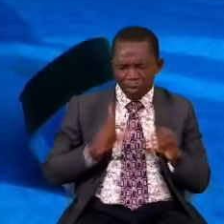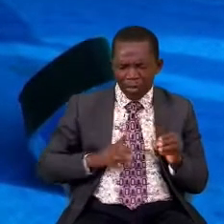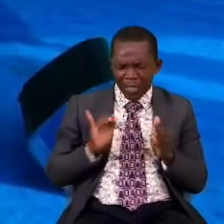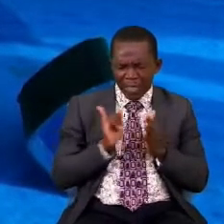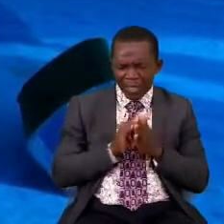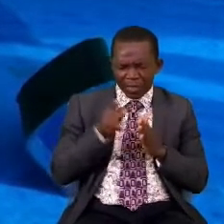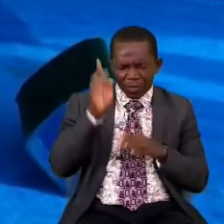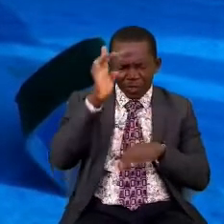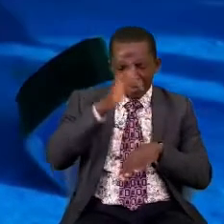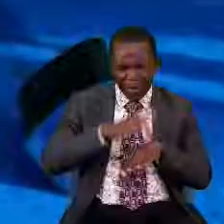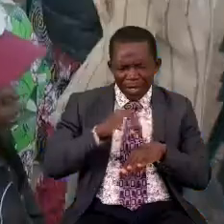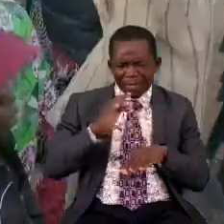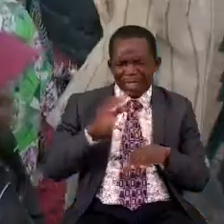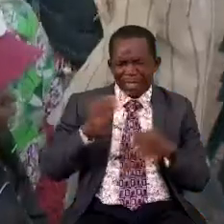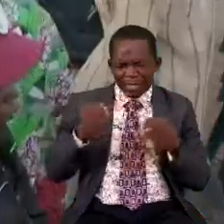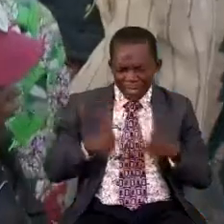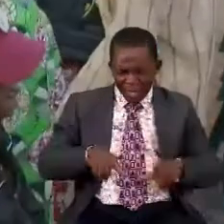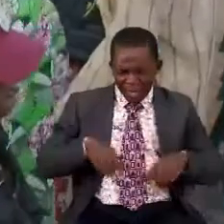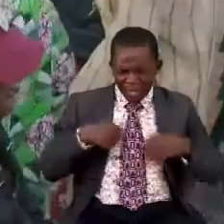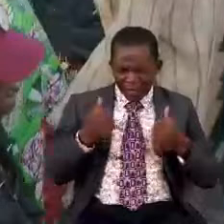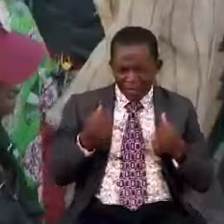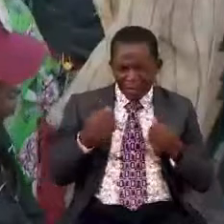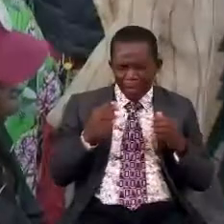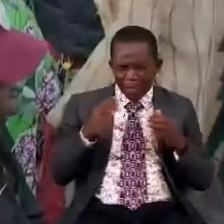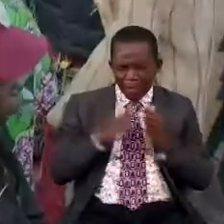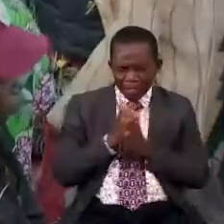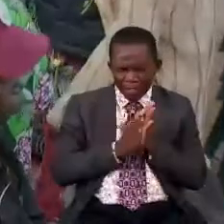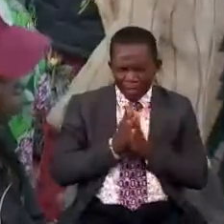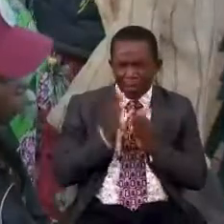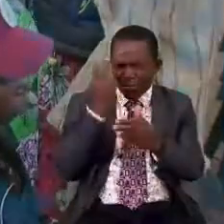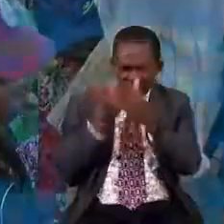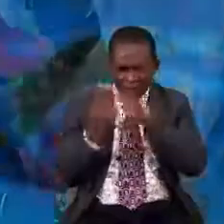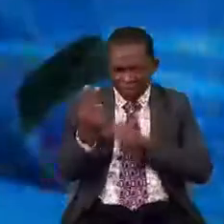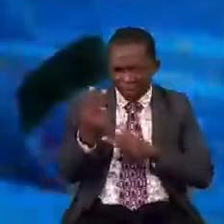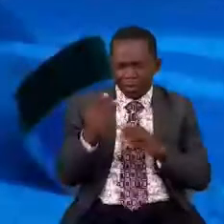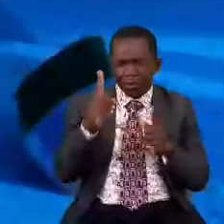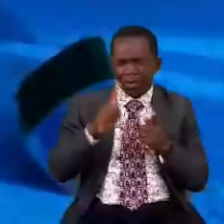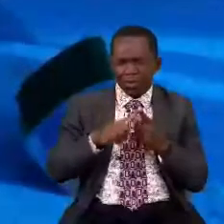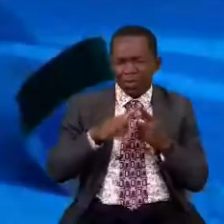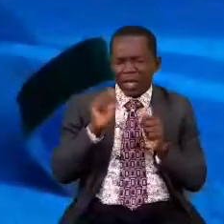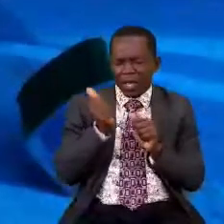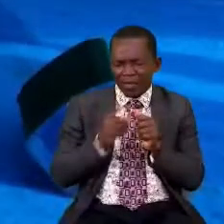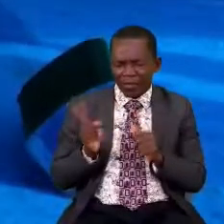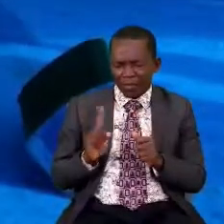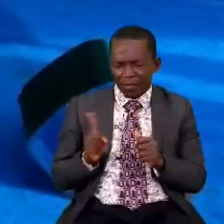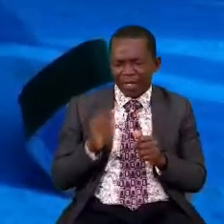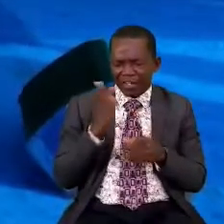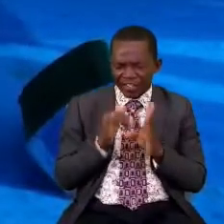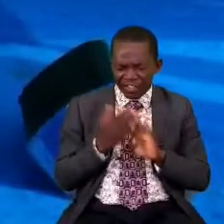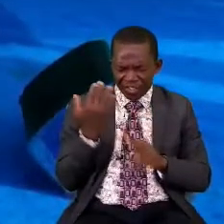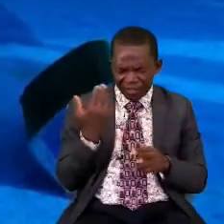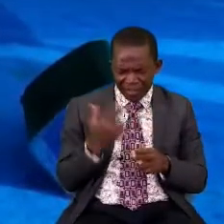everyone in Jesus' name. That after this period of the